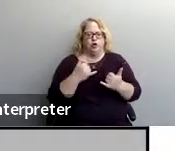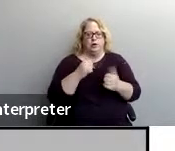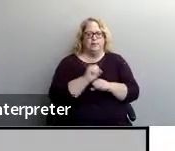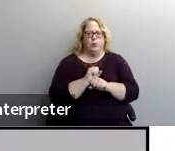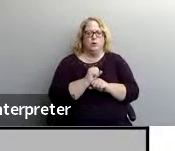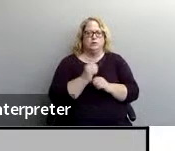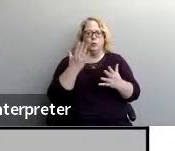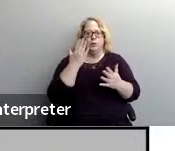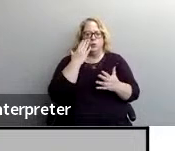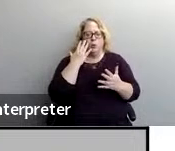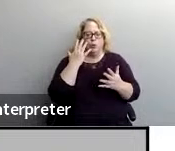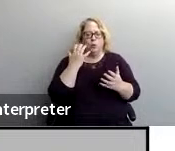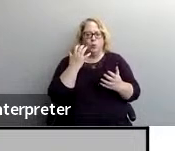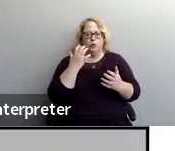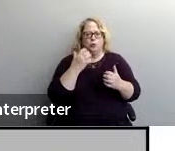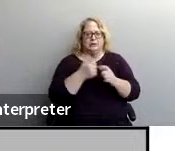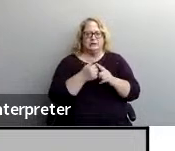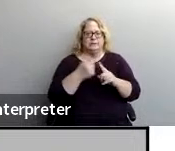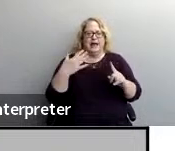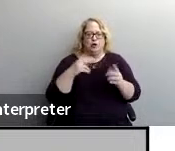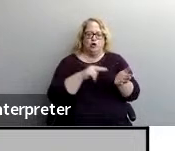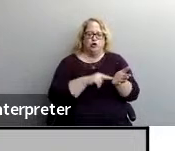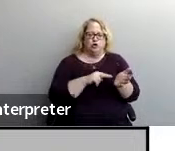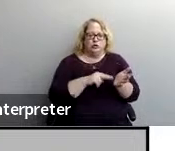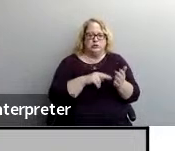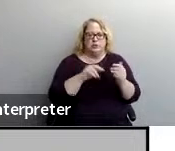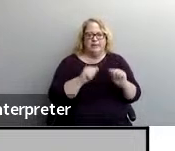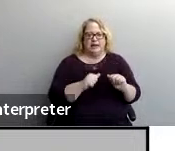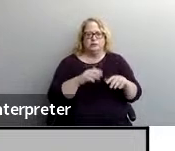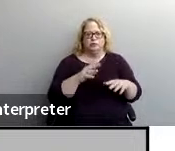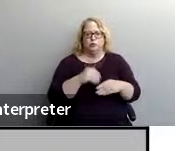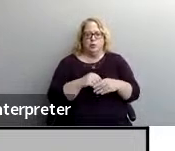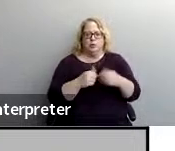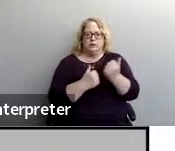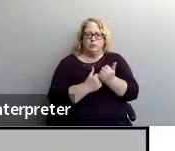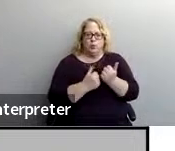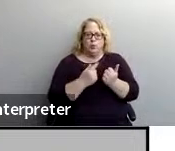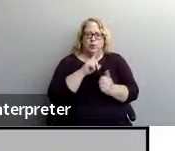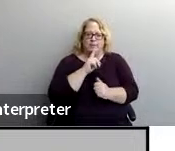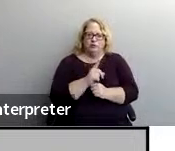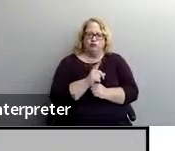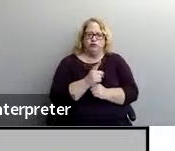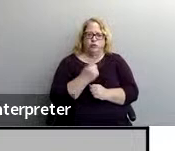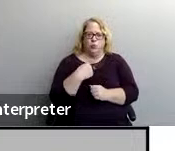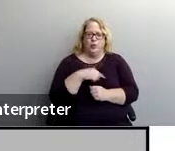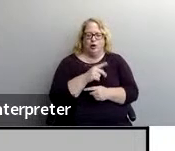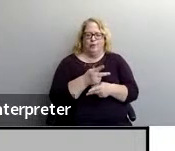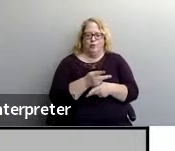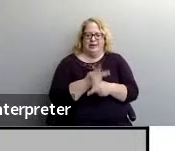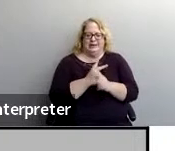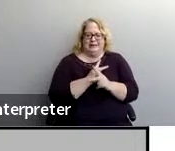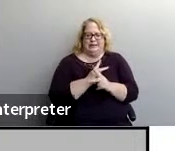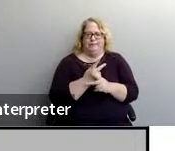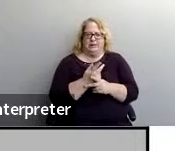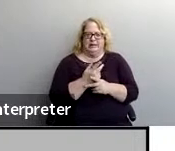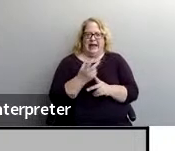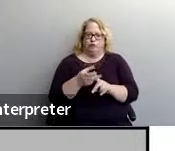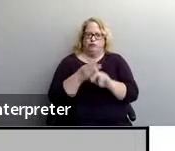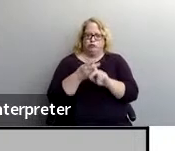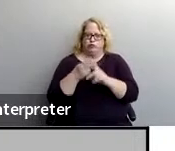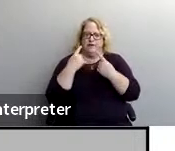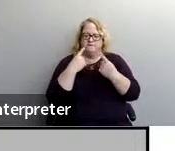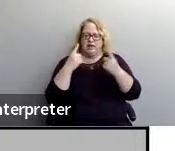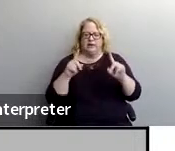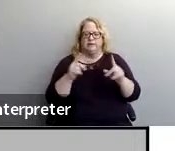want to expand our capacity in terms of nursing to include the support because we want to make sure that we are retaining and being able to recruit